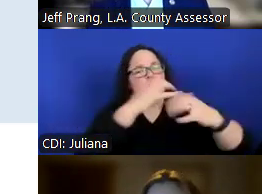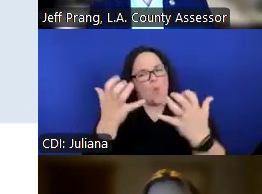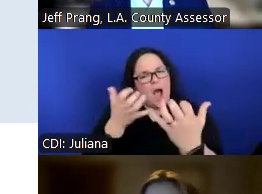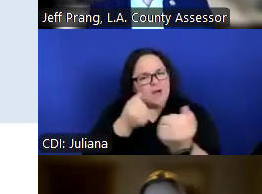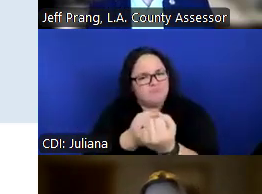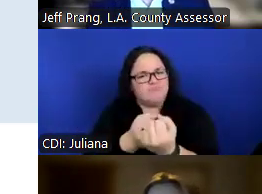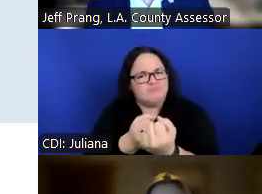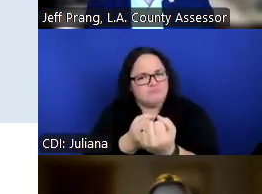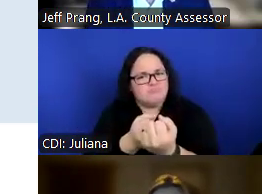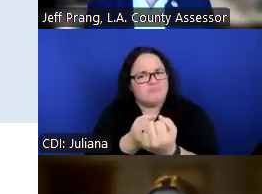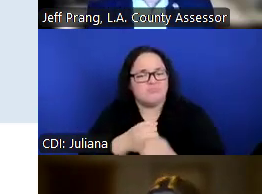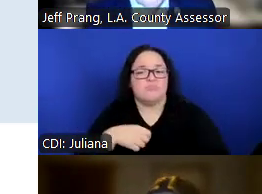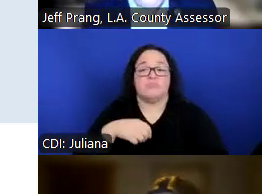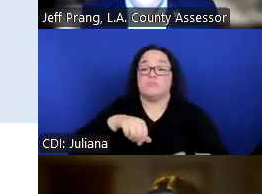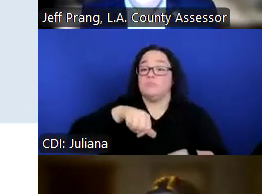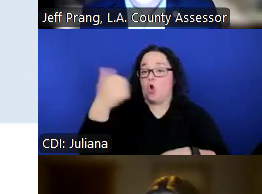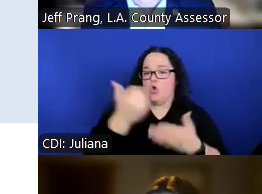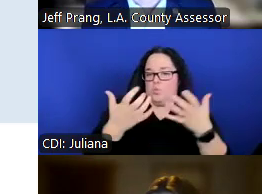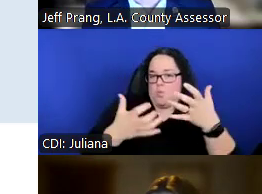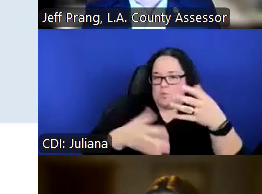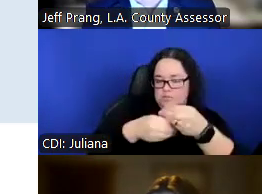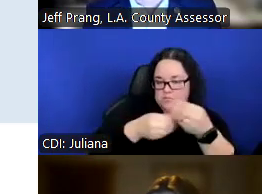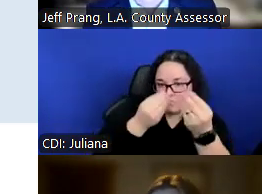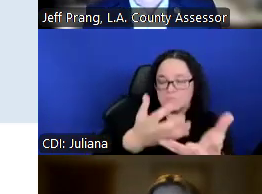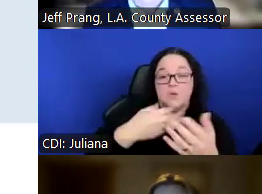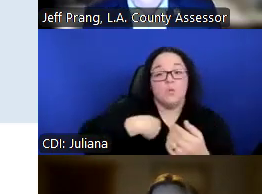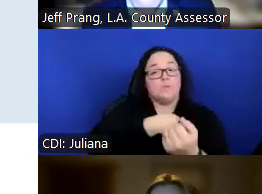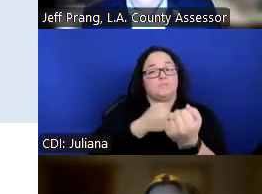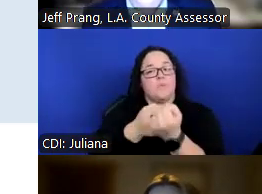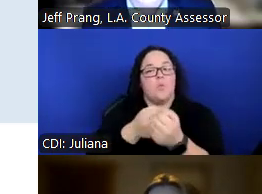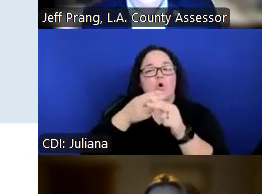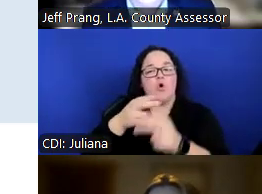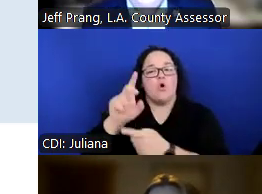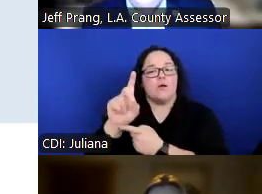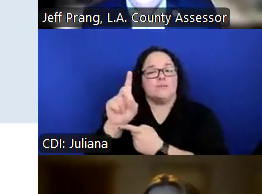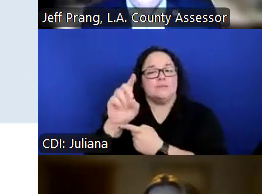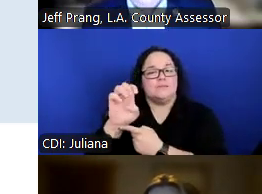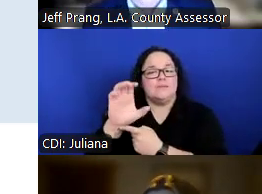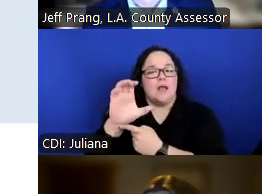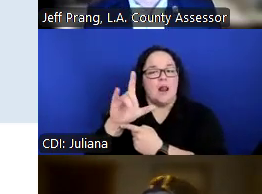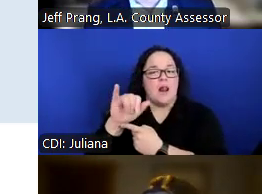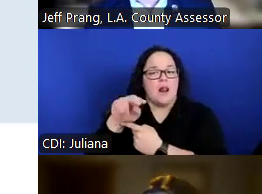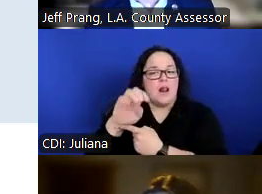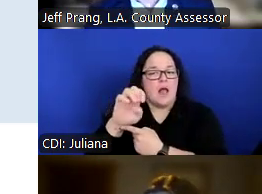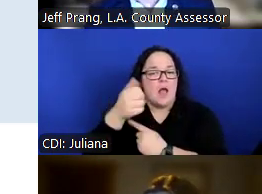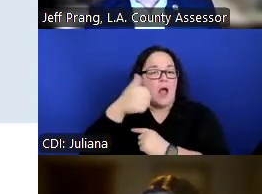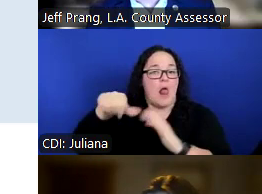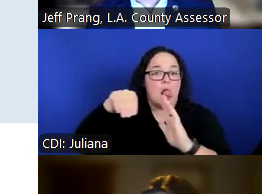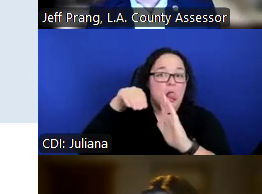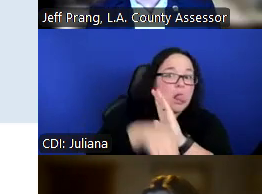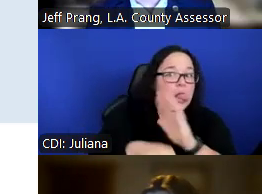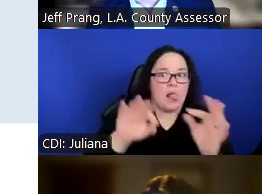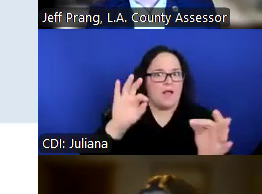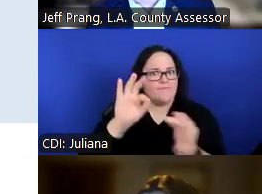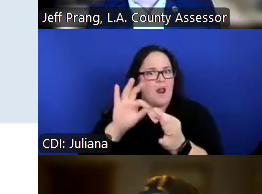value. So for those homeowners whose properties were not physically damaged, but whose market value